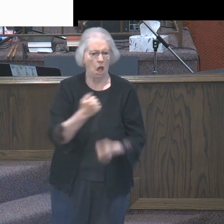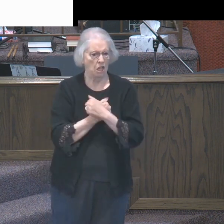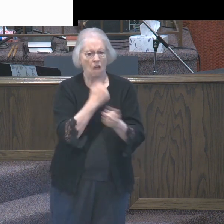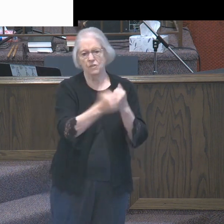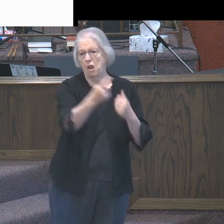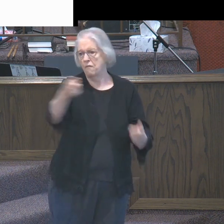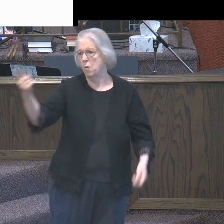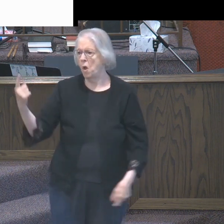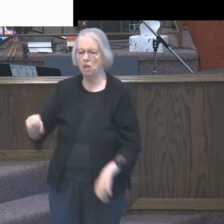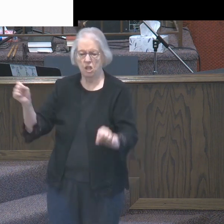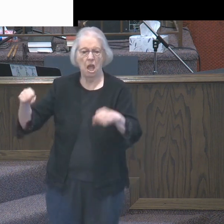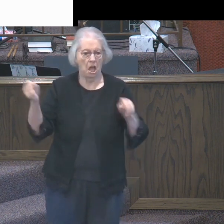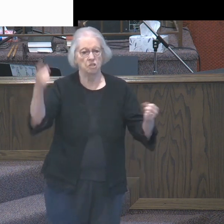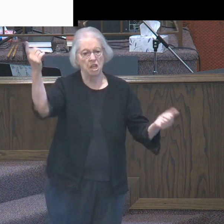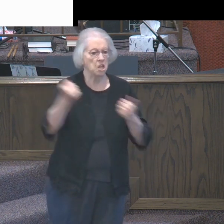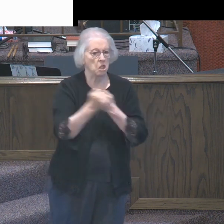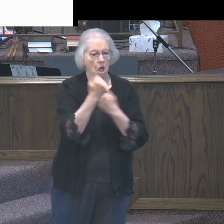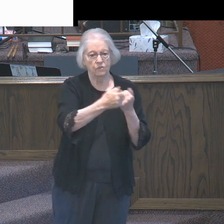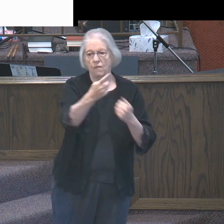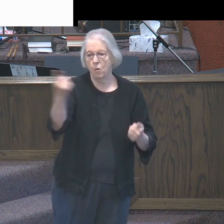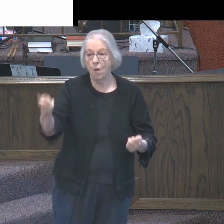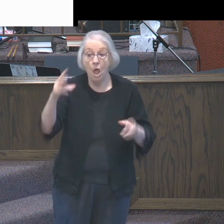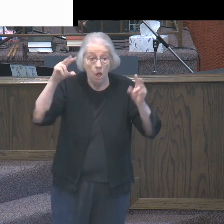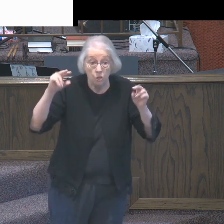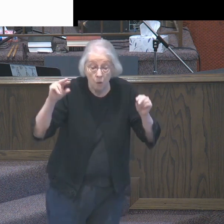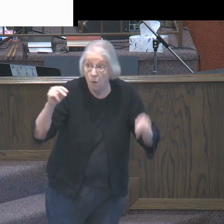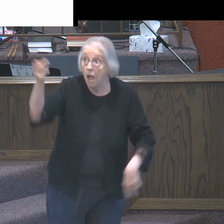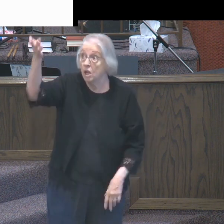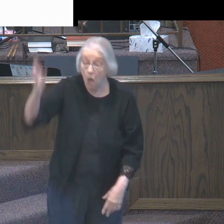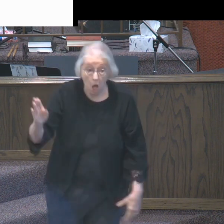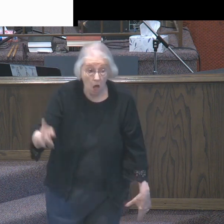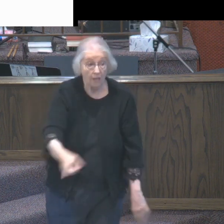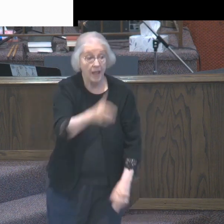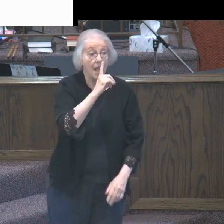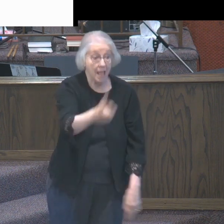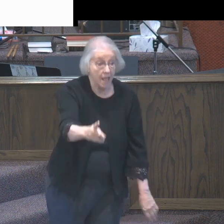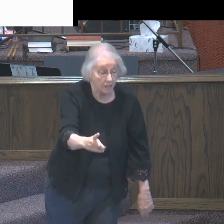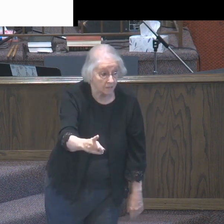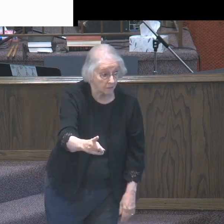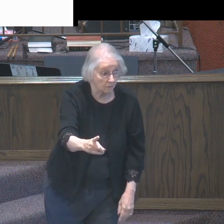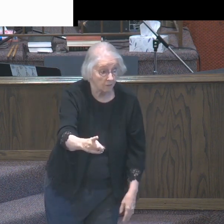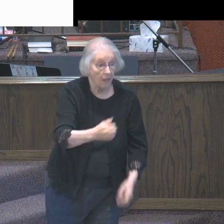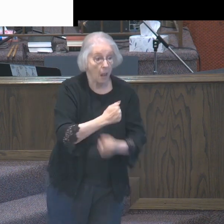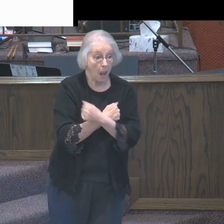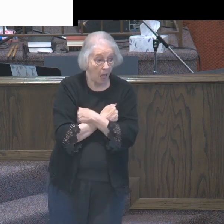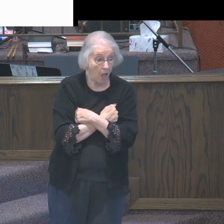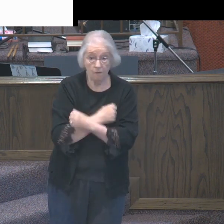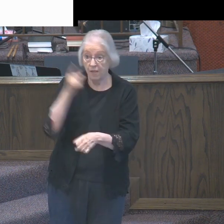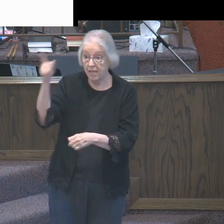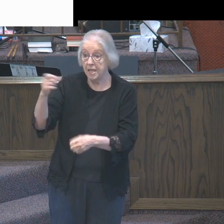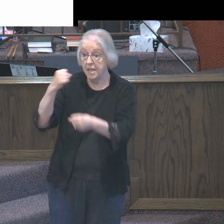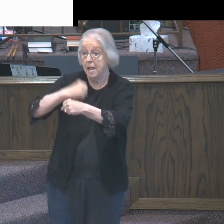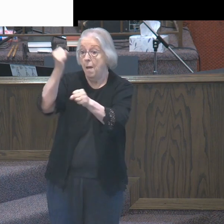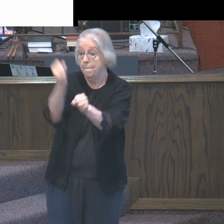forgives. I believe God forgives because he is love and for so many other reasons. I believe these